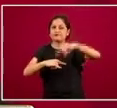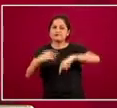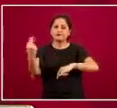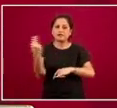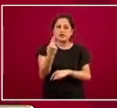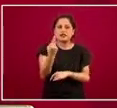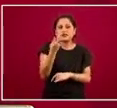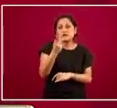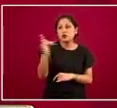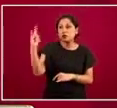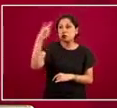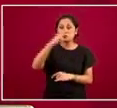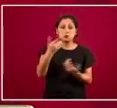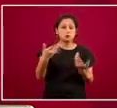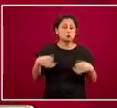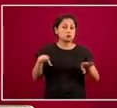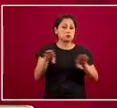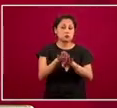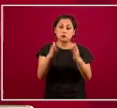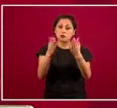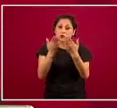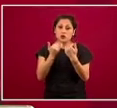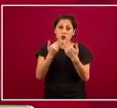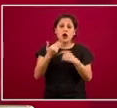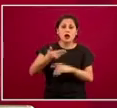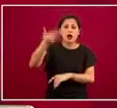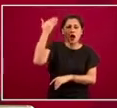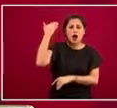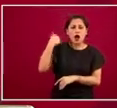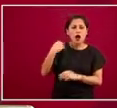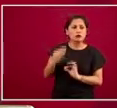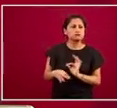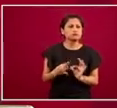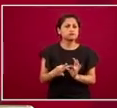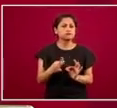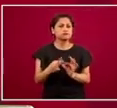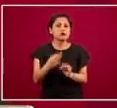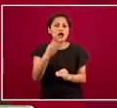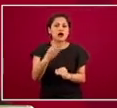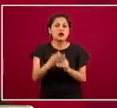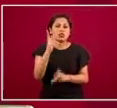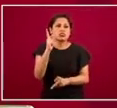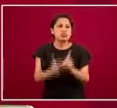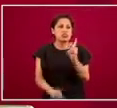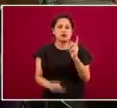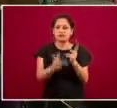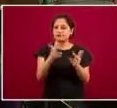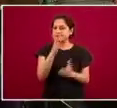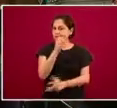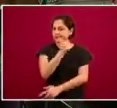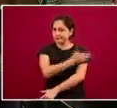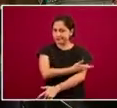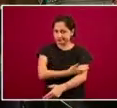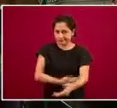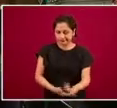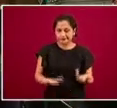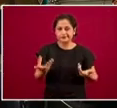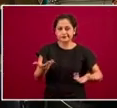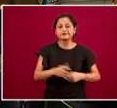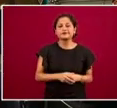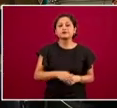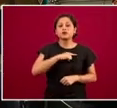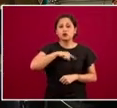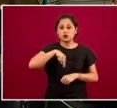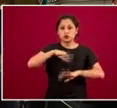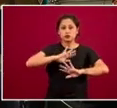take the test from one point to the other, we need an aircraft. And usually it would be a very efficient